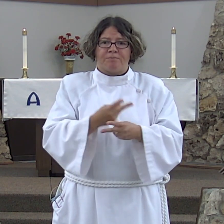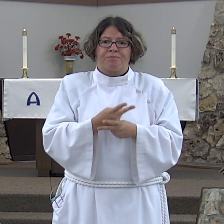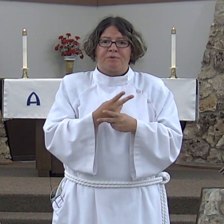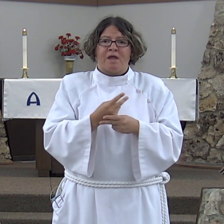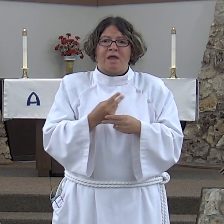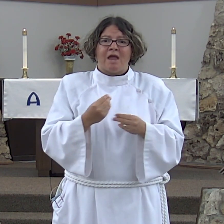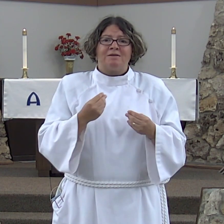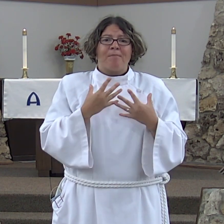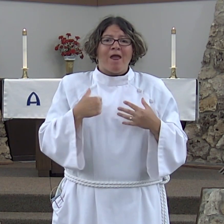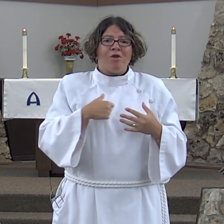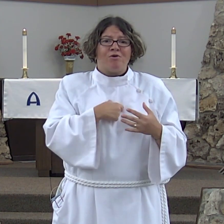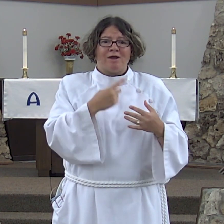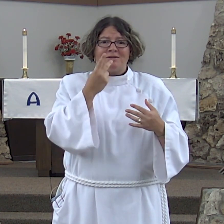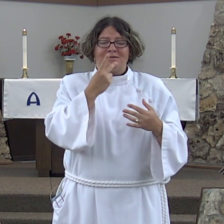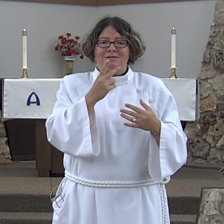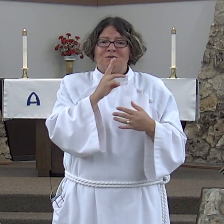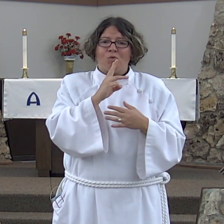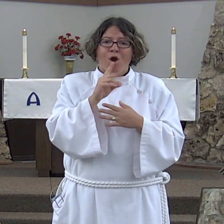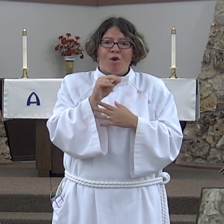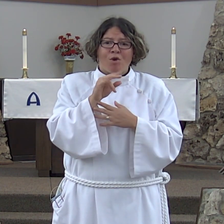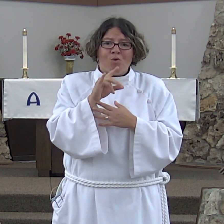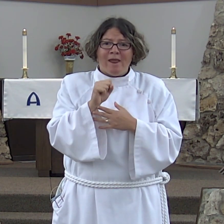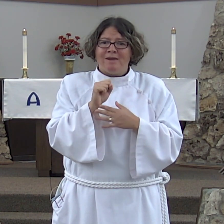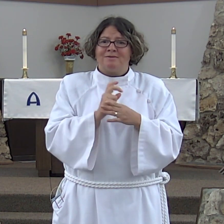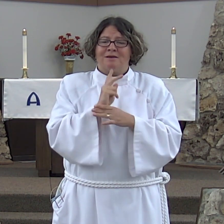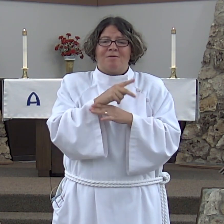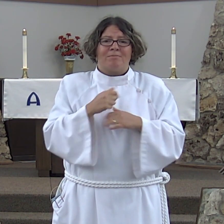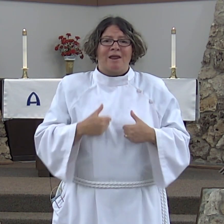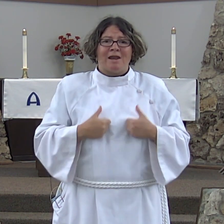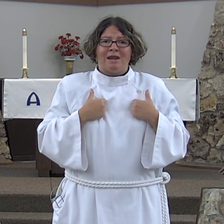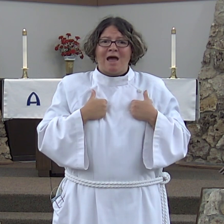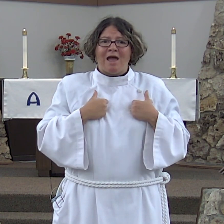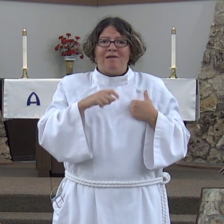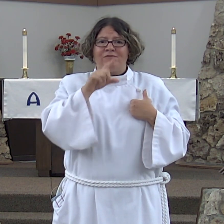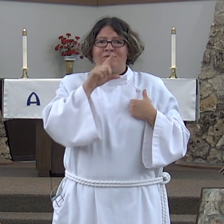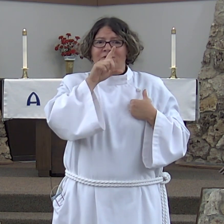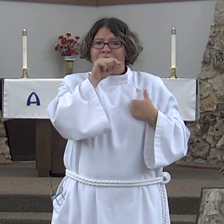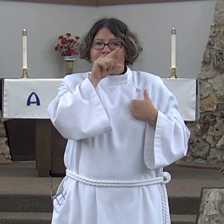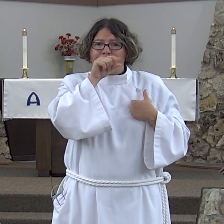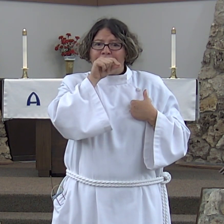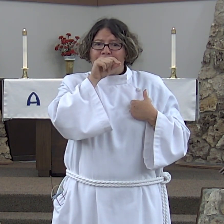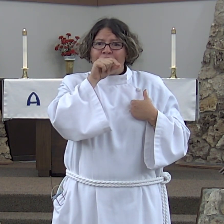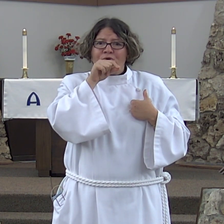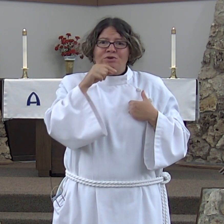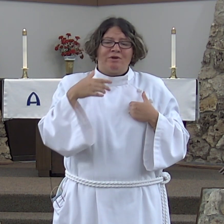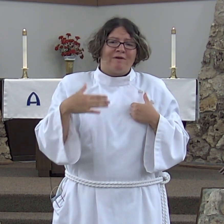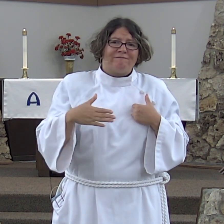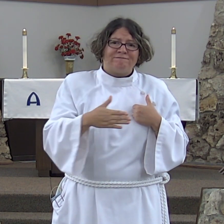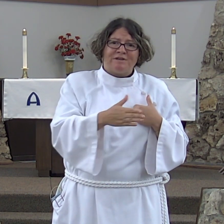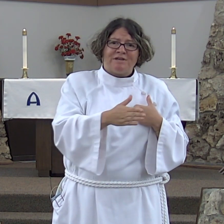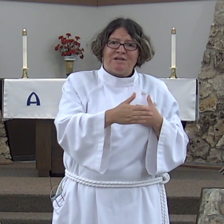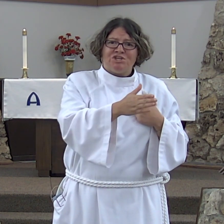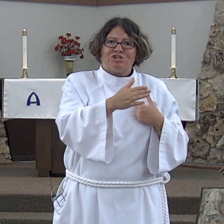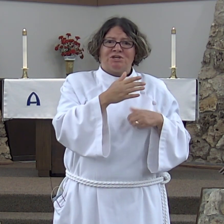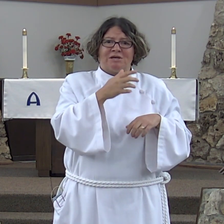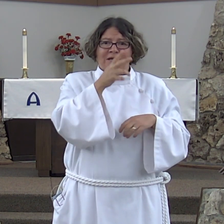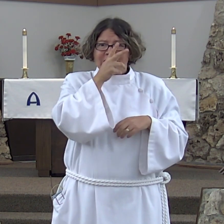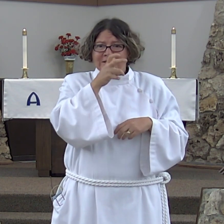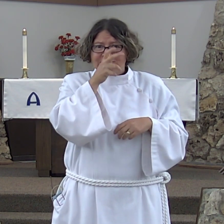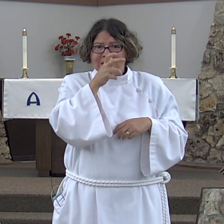care. Inspire us to see waterways, plant life, birds,